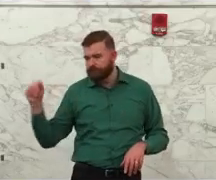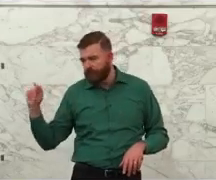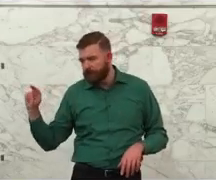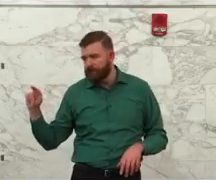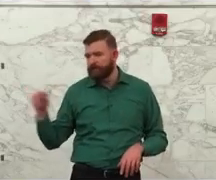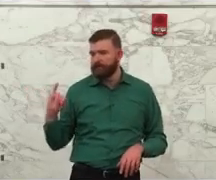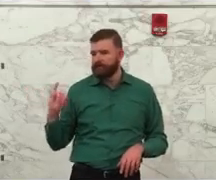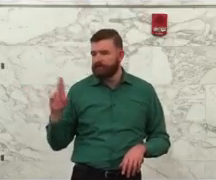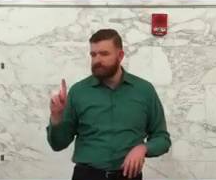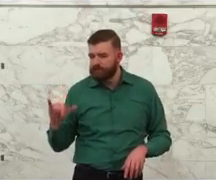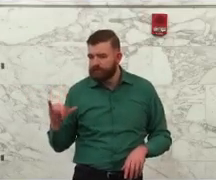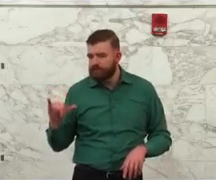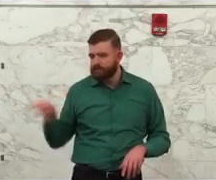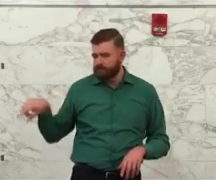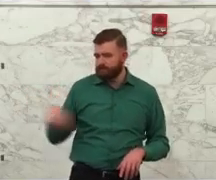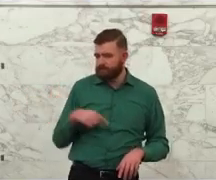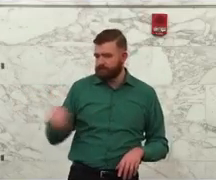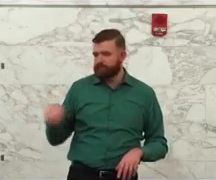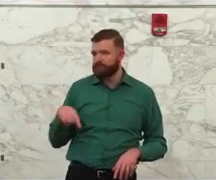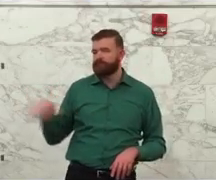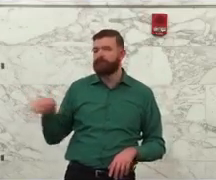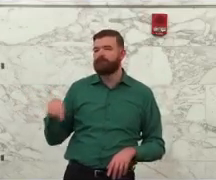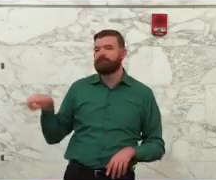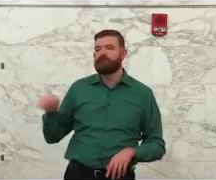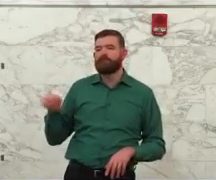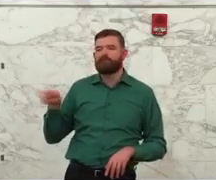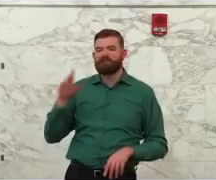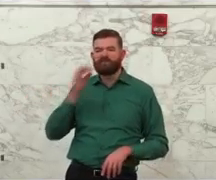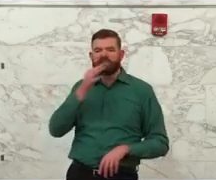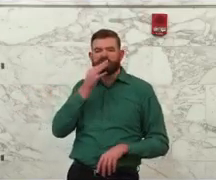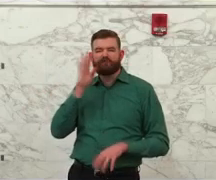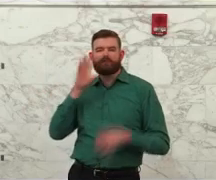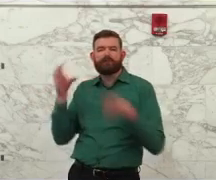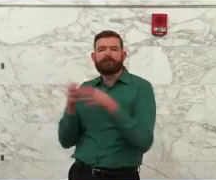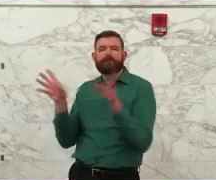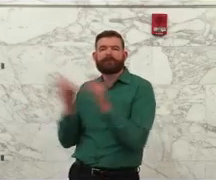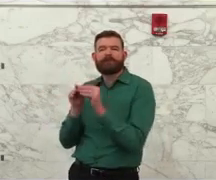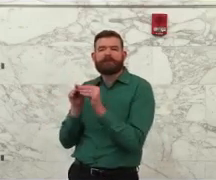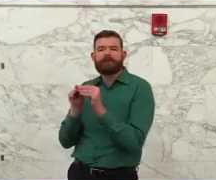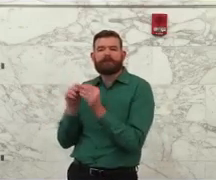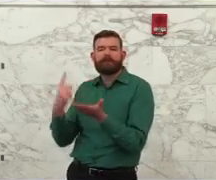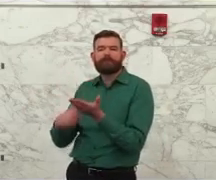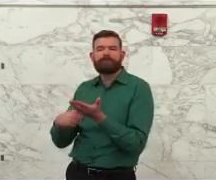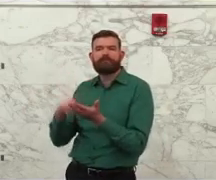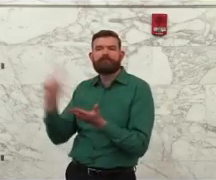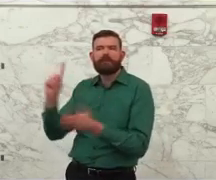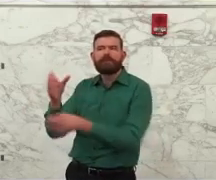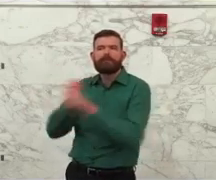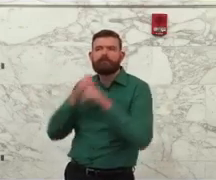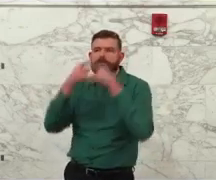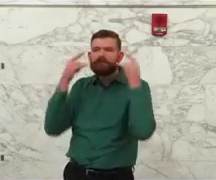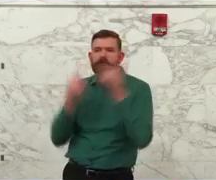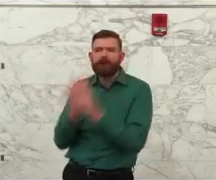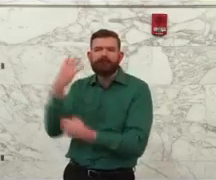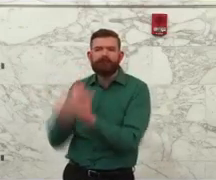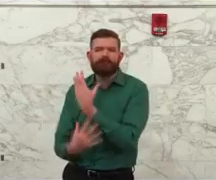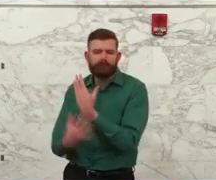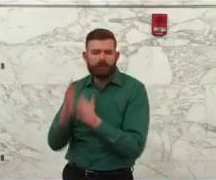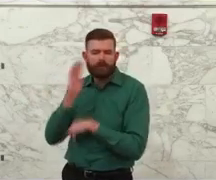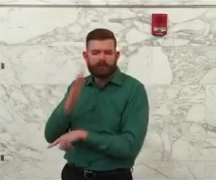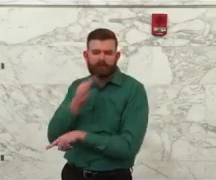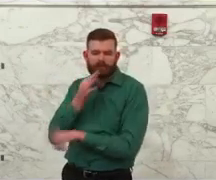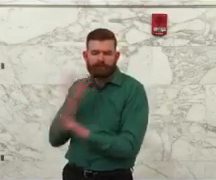meeting about the PPE's supply chain. So I'm not sure we'll have a lot of magical answers coming out of that meeting, but I just want to say